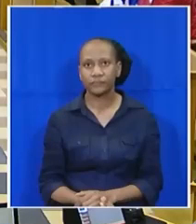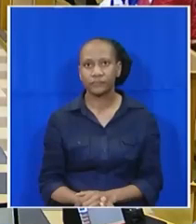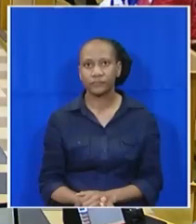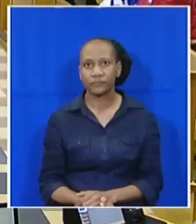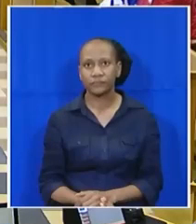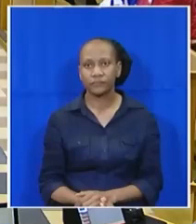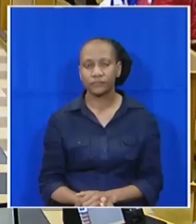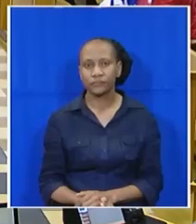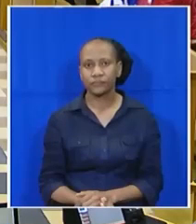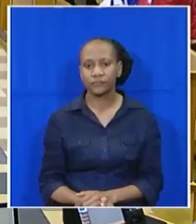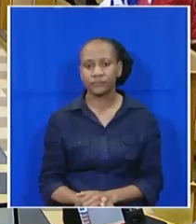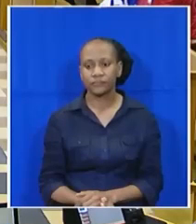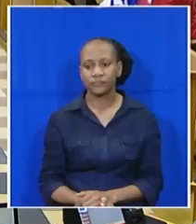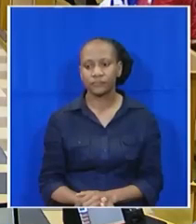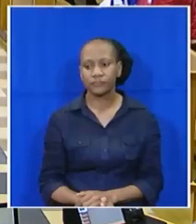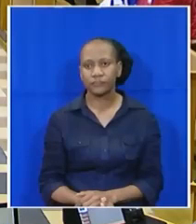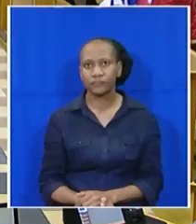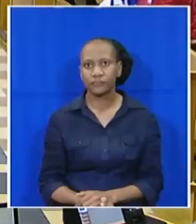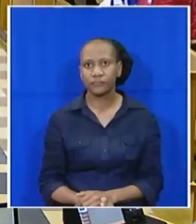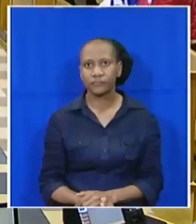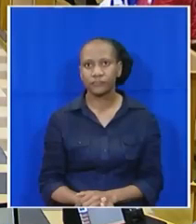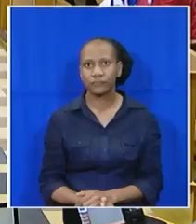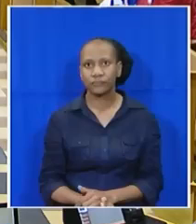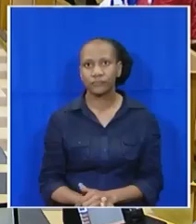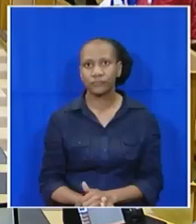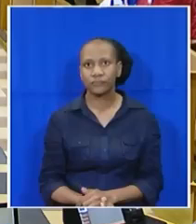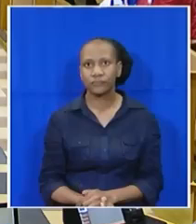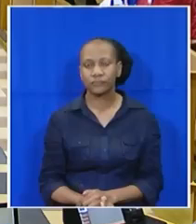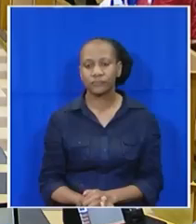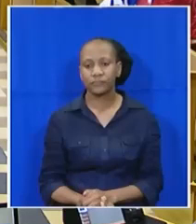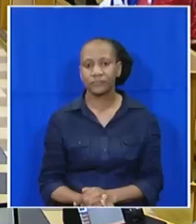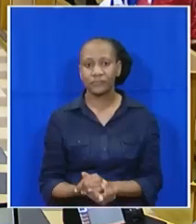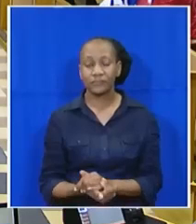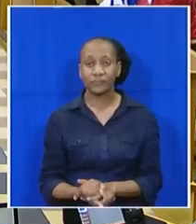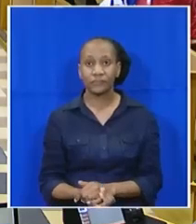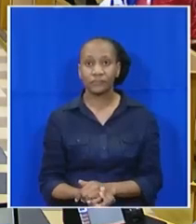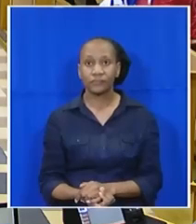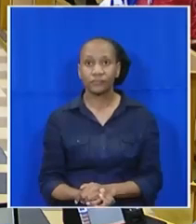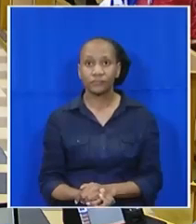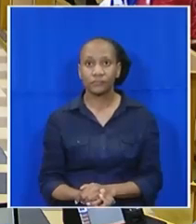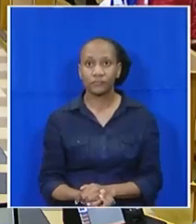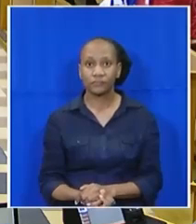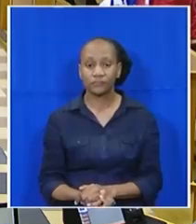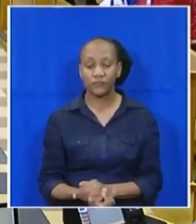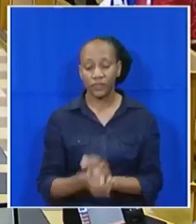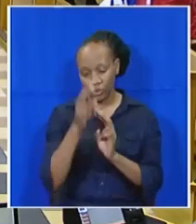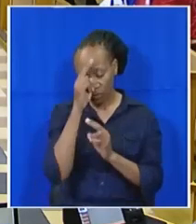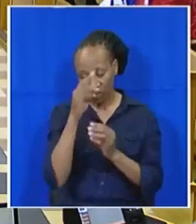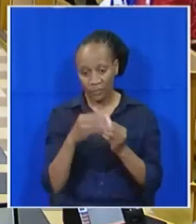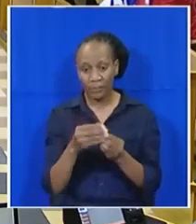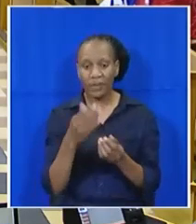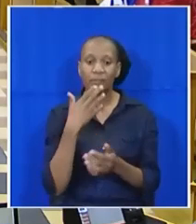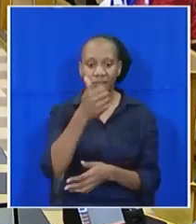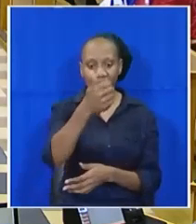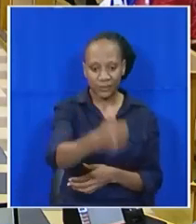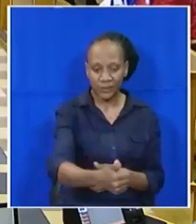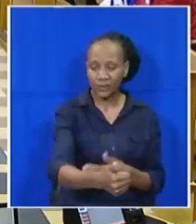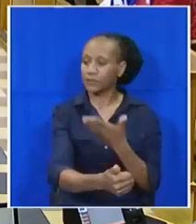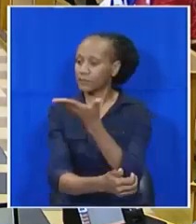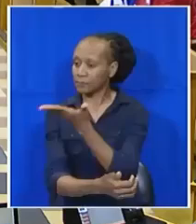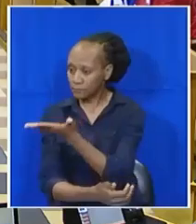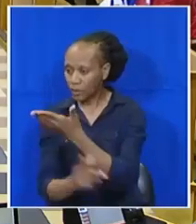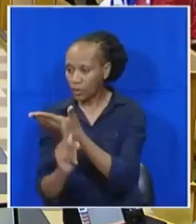here. Dankie, agbare Speaker. Take your seat. Honorable Groenewald, I was saying, please hold on a little bit. Hold on.